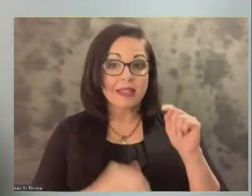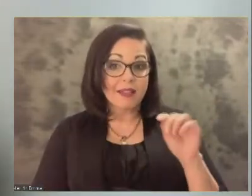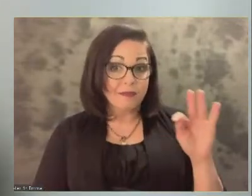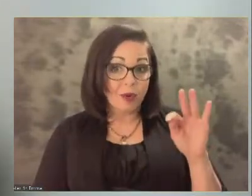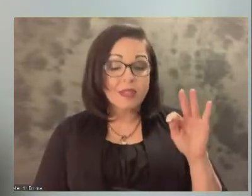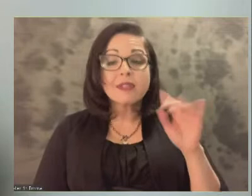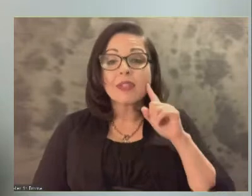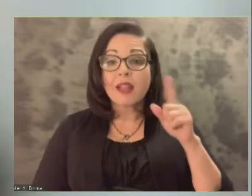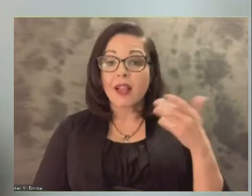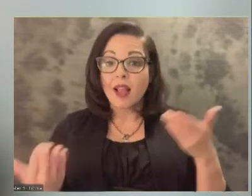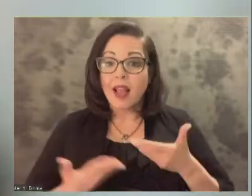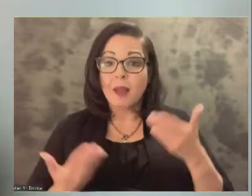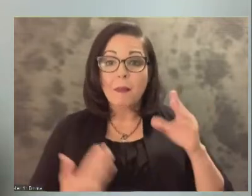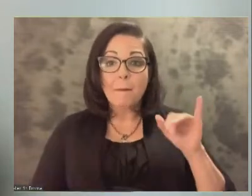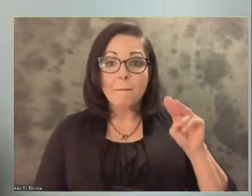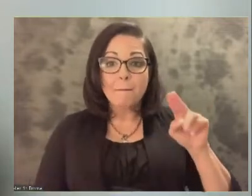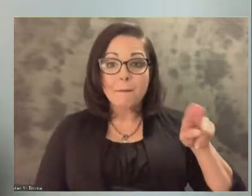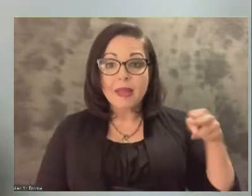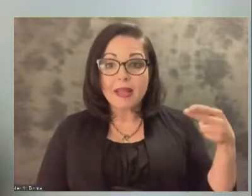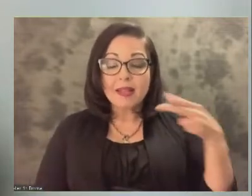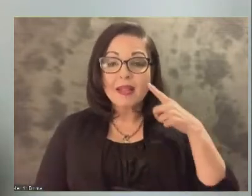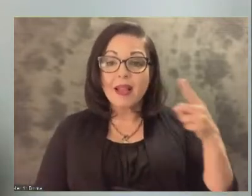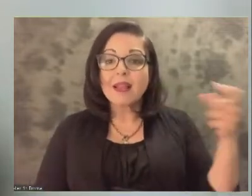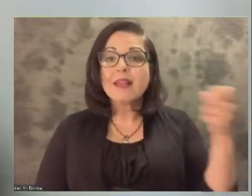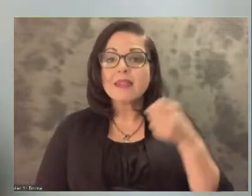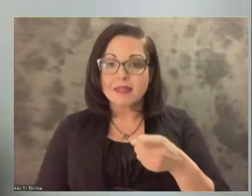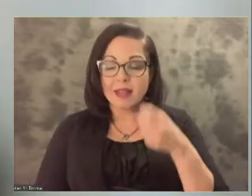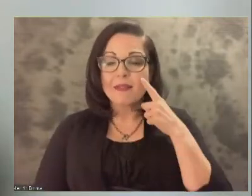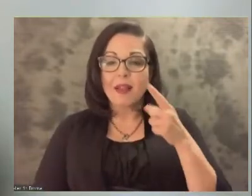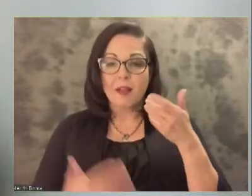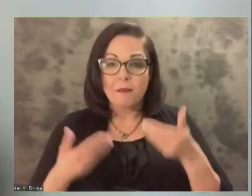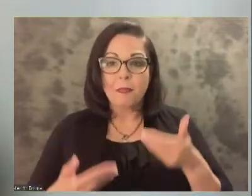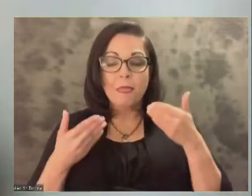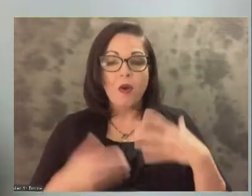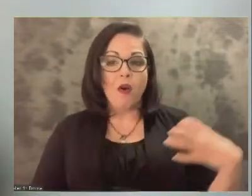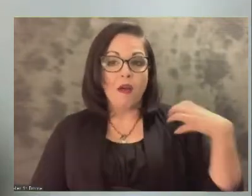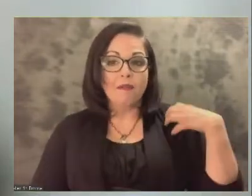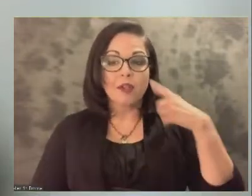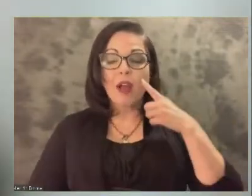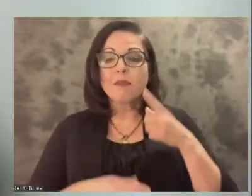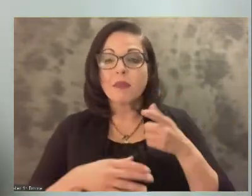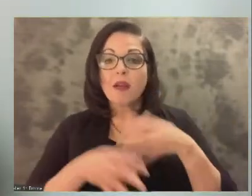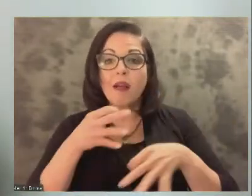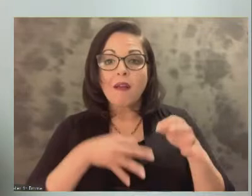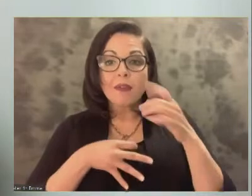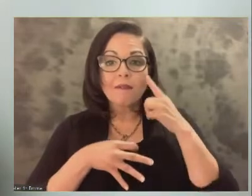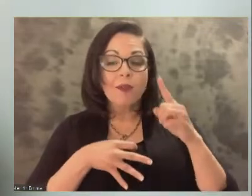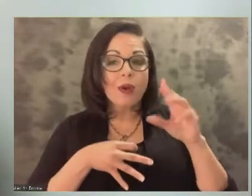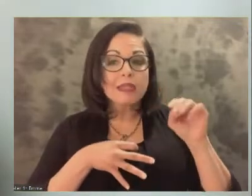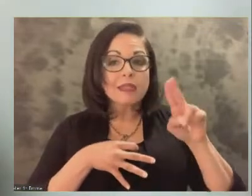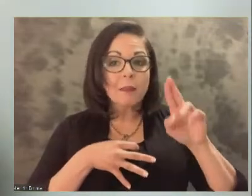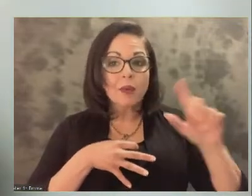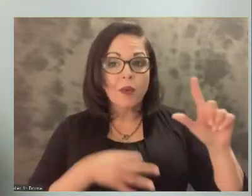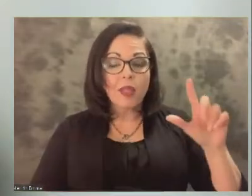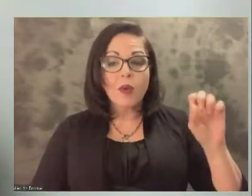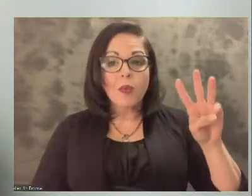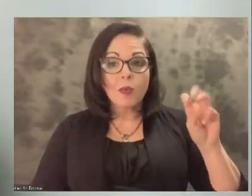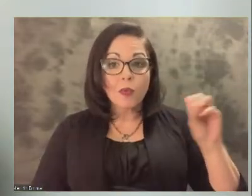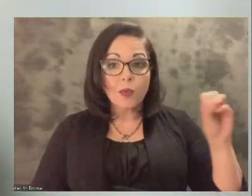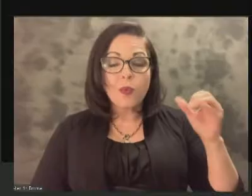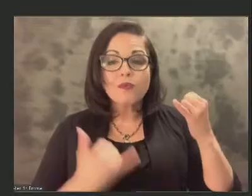Wendt, designated federal officer for the task force, covering from Captain Samuel Wu, who's on